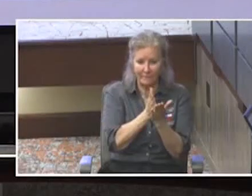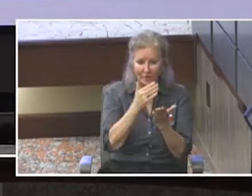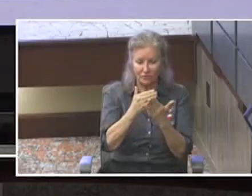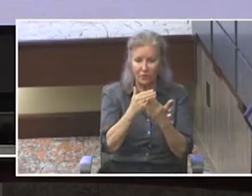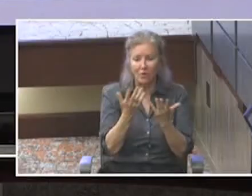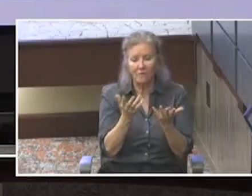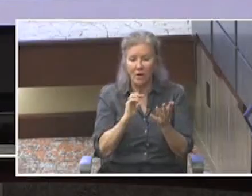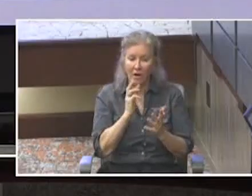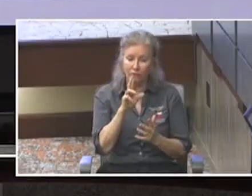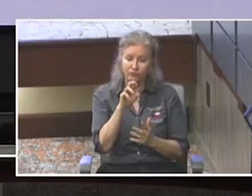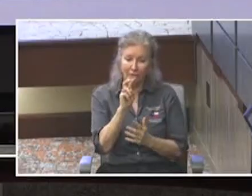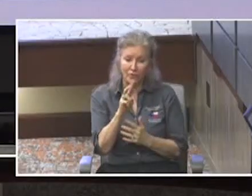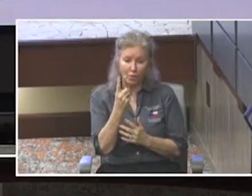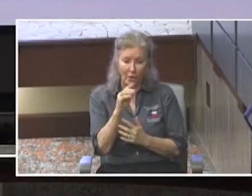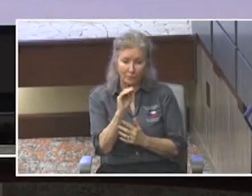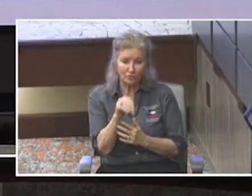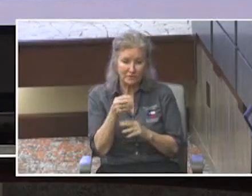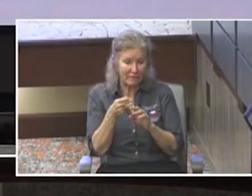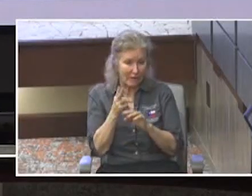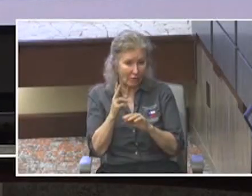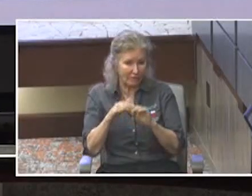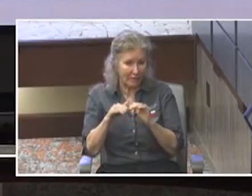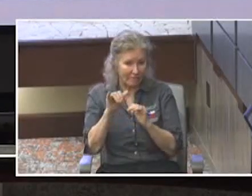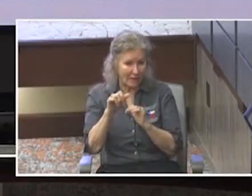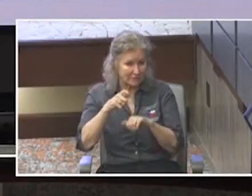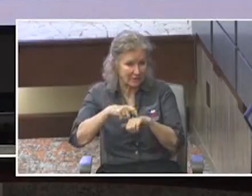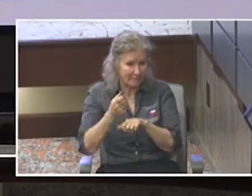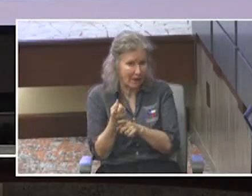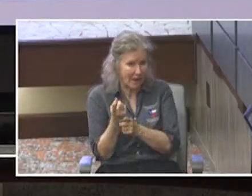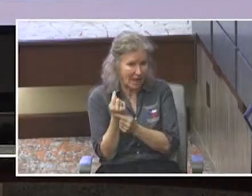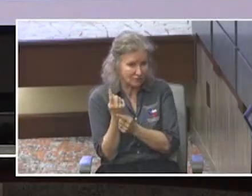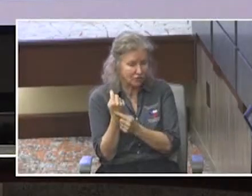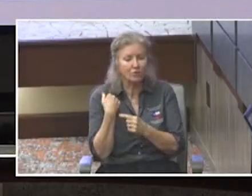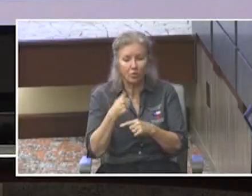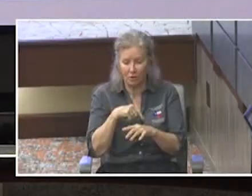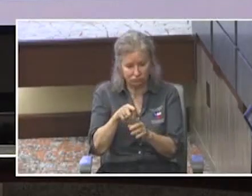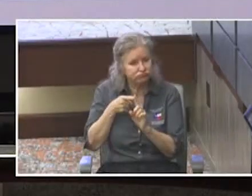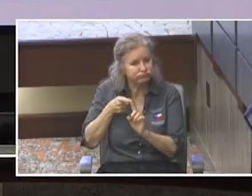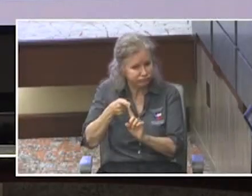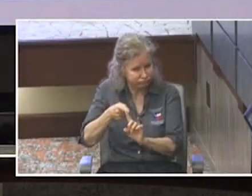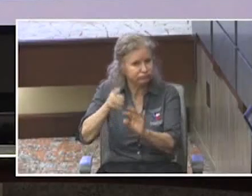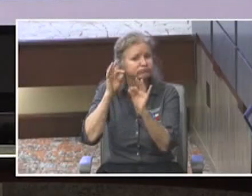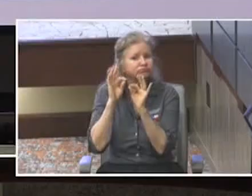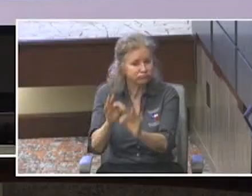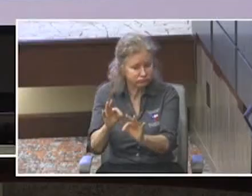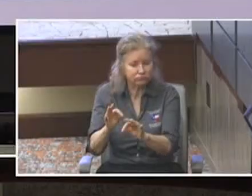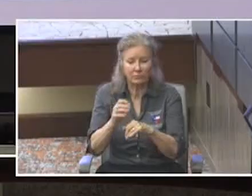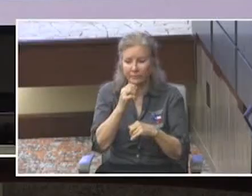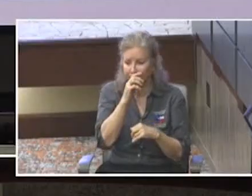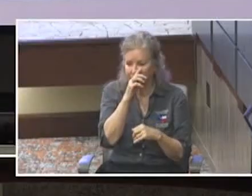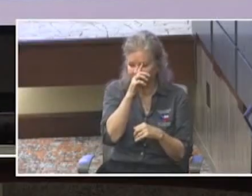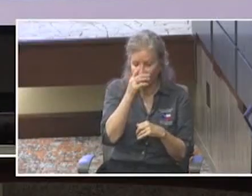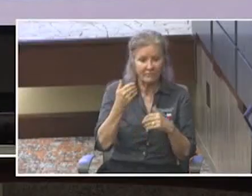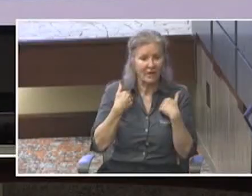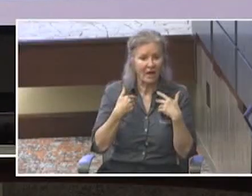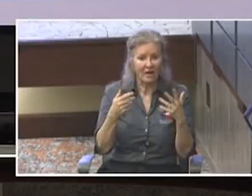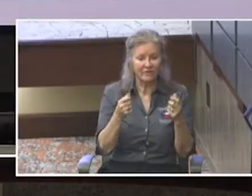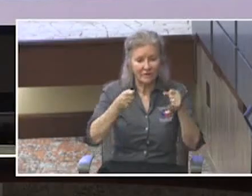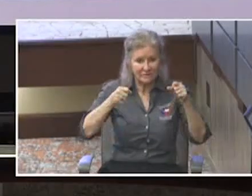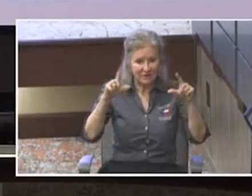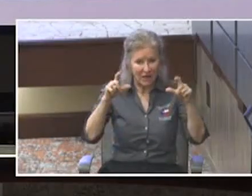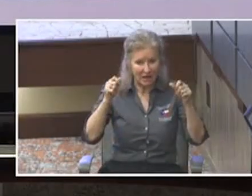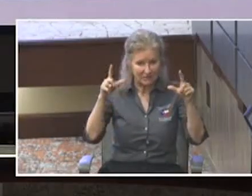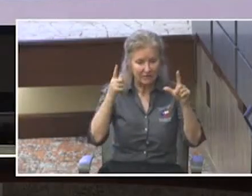about 1% higher than this time last year, so we're right on track. I've got slides for our two